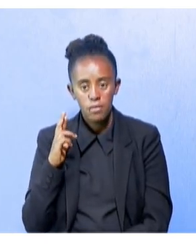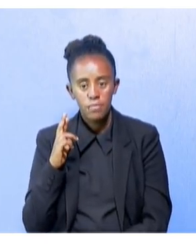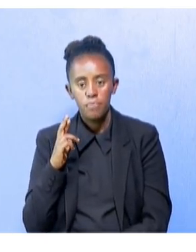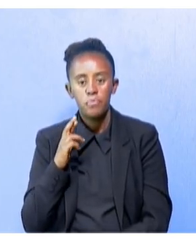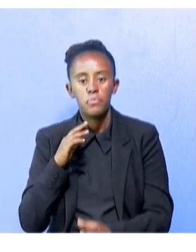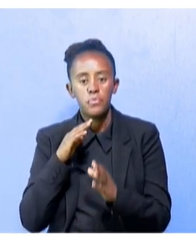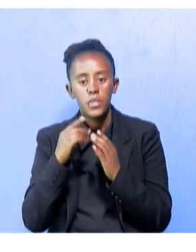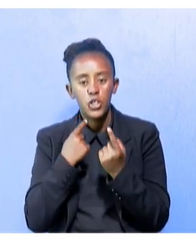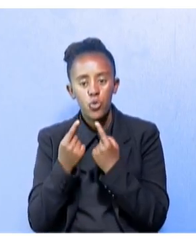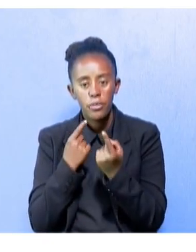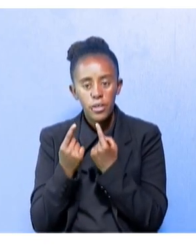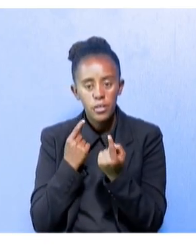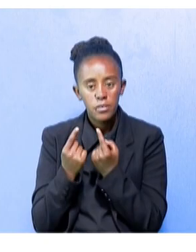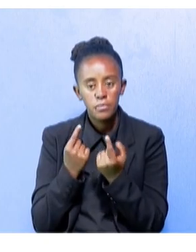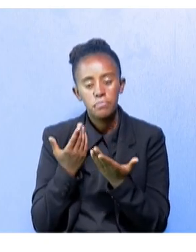chatting.